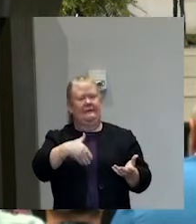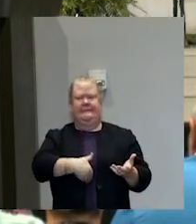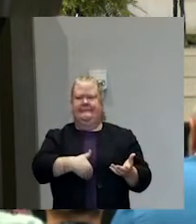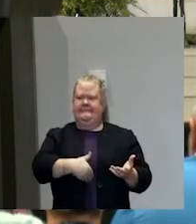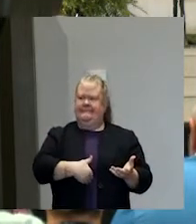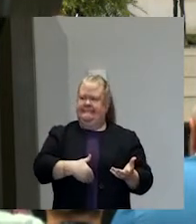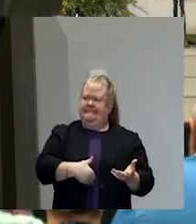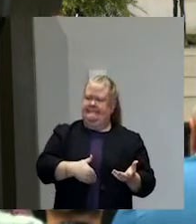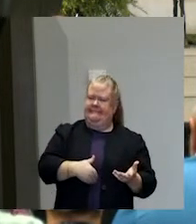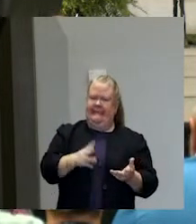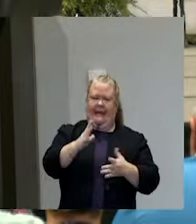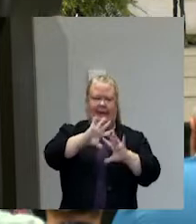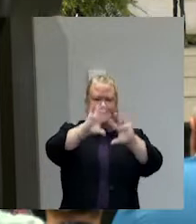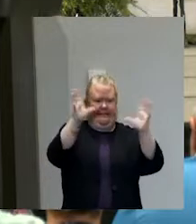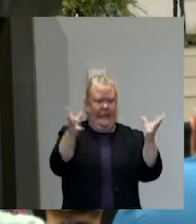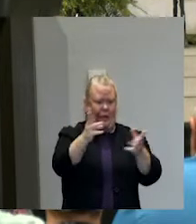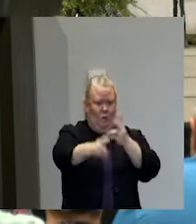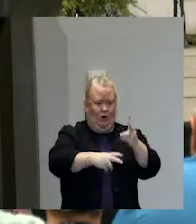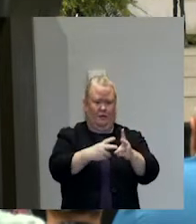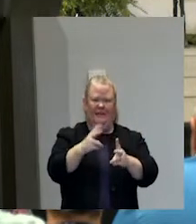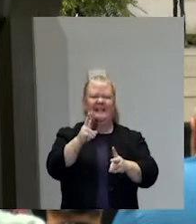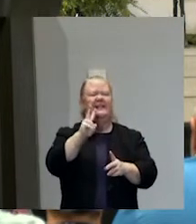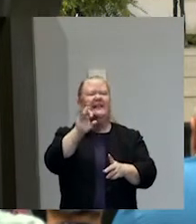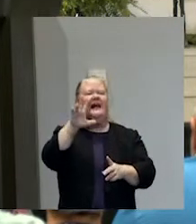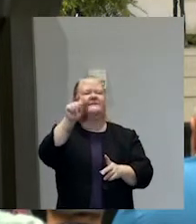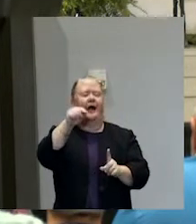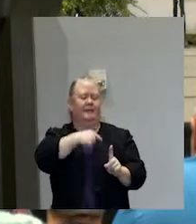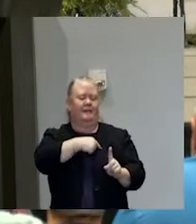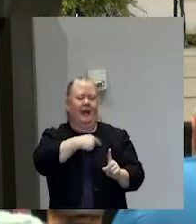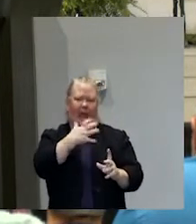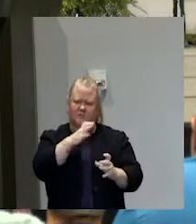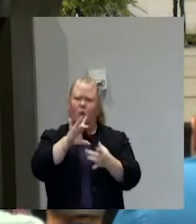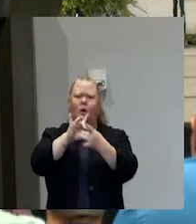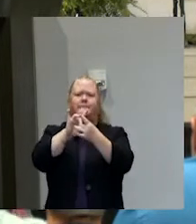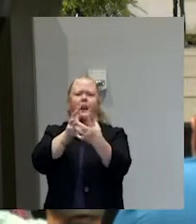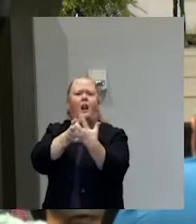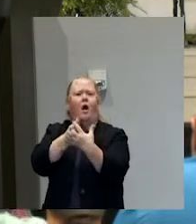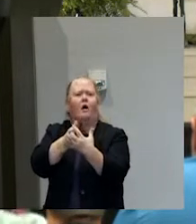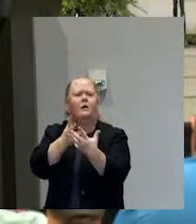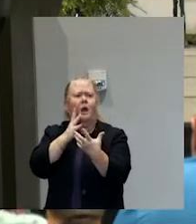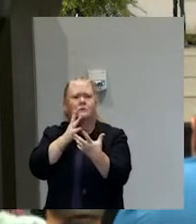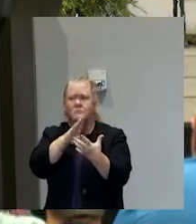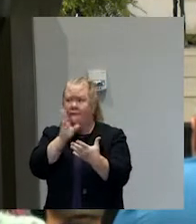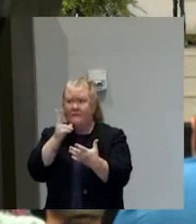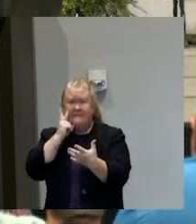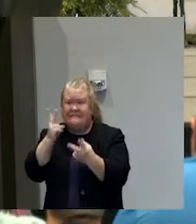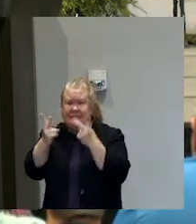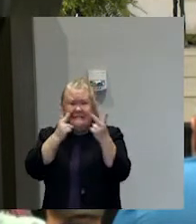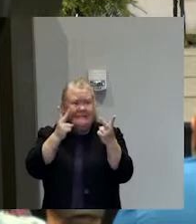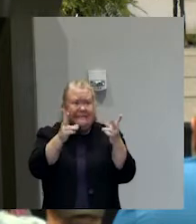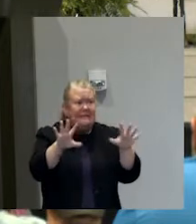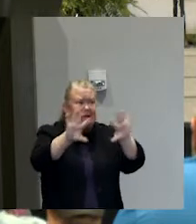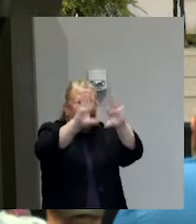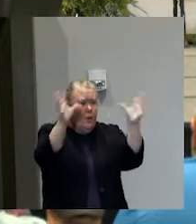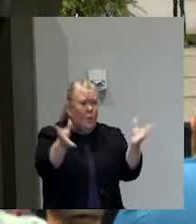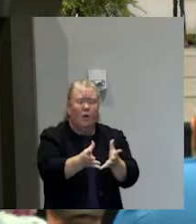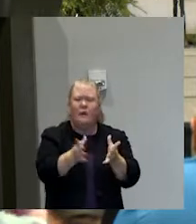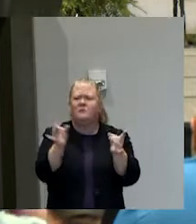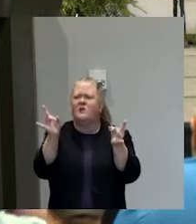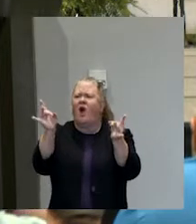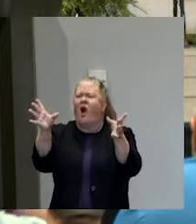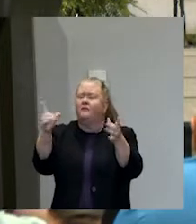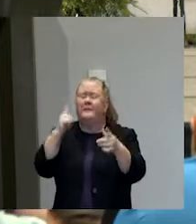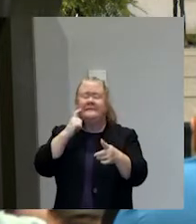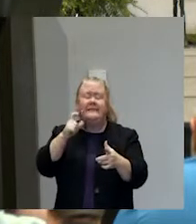going into the world, like Violet, like to be locked away somewhere and never seen or experienced the world would have been my worst nightmare because I had